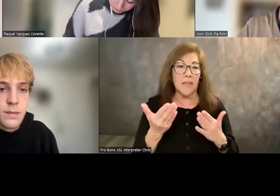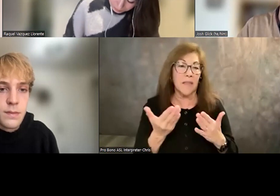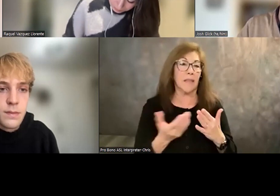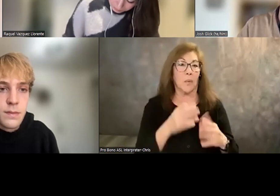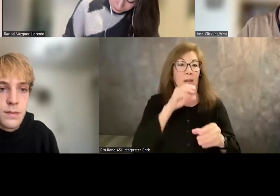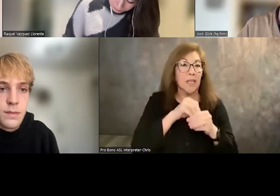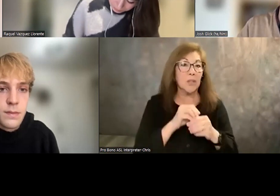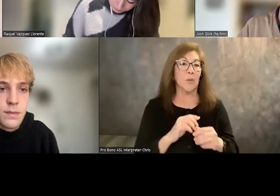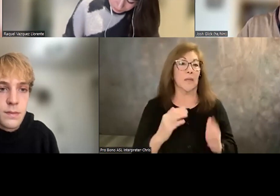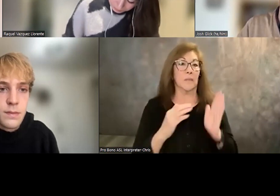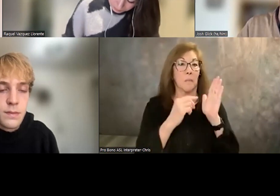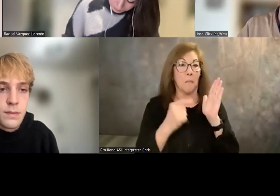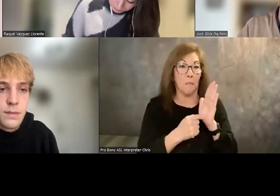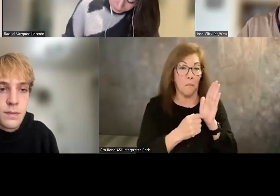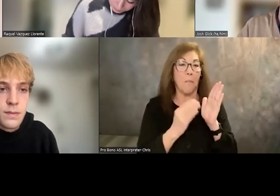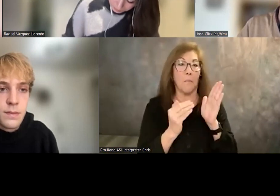went into this model